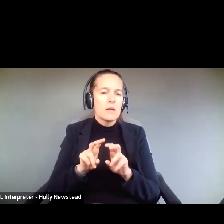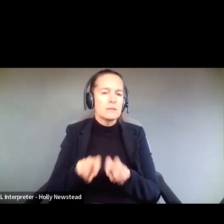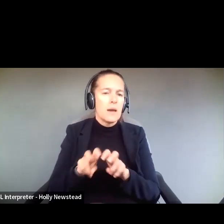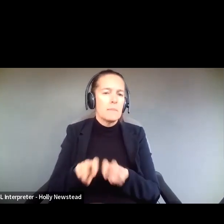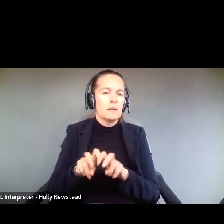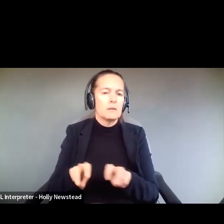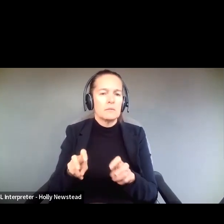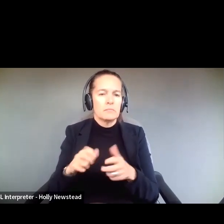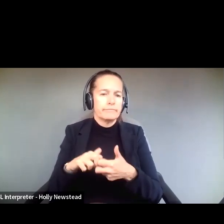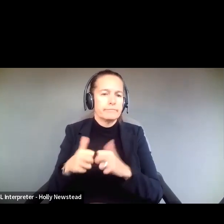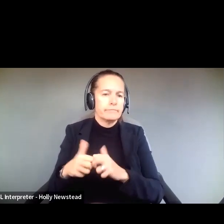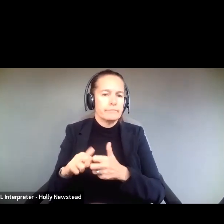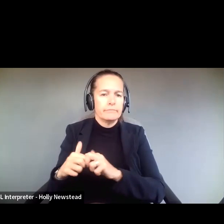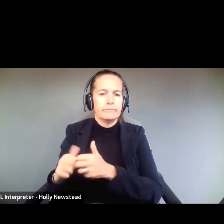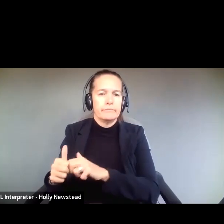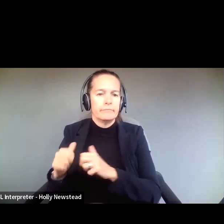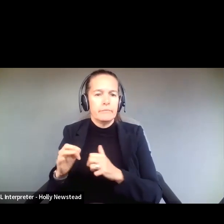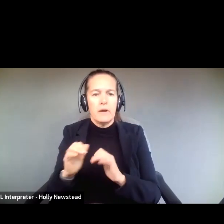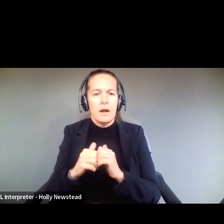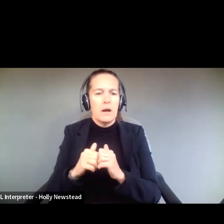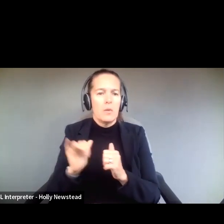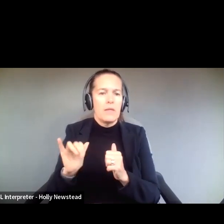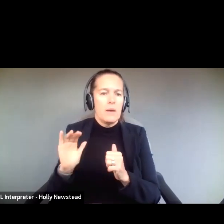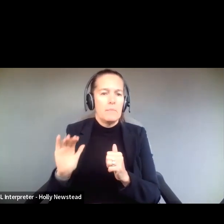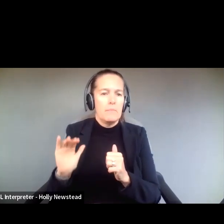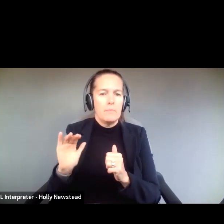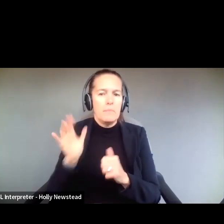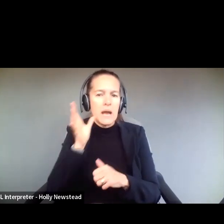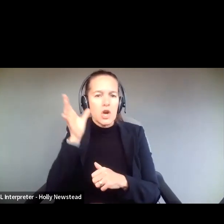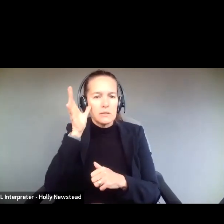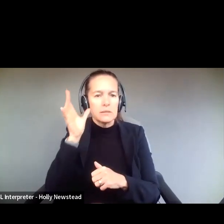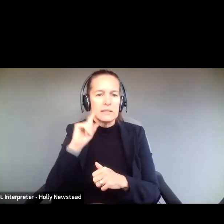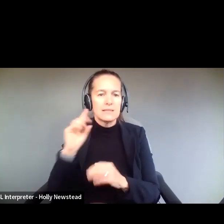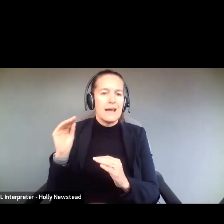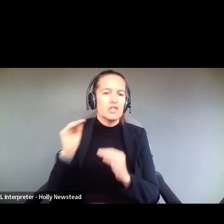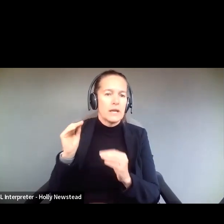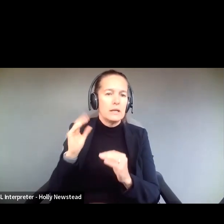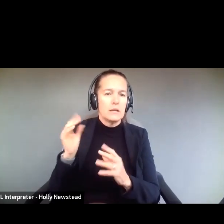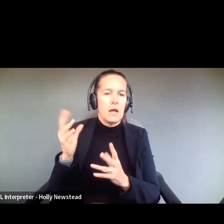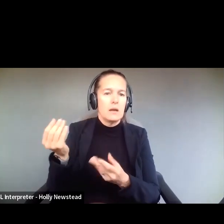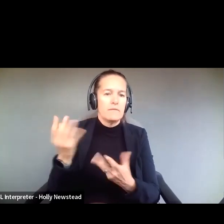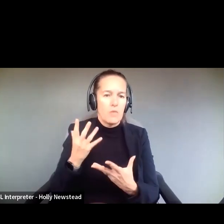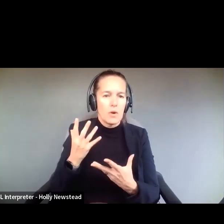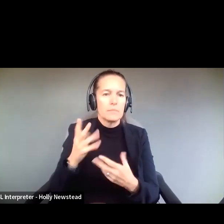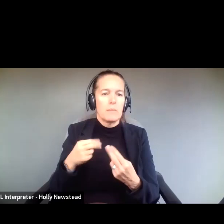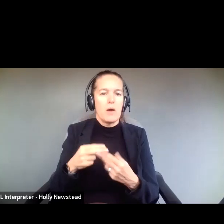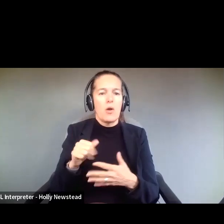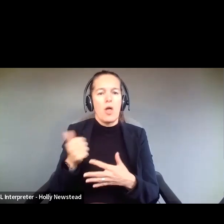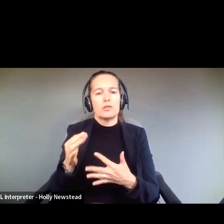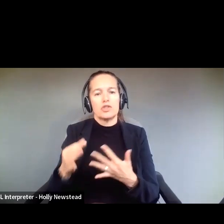shortcomings of how that parent is educated and informed as to